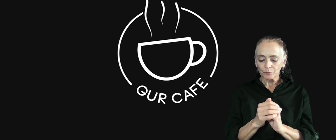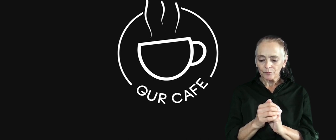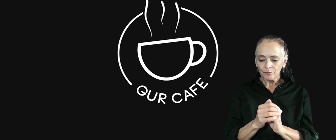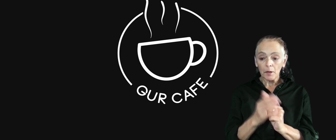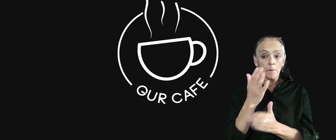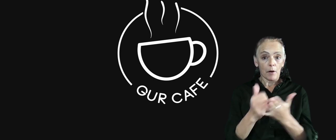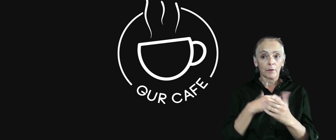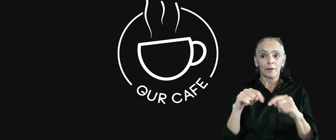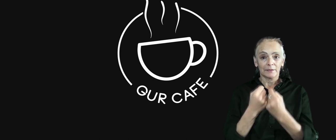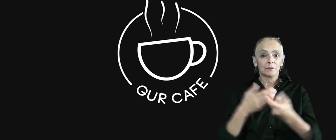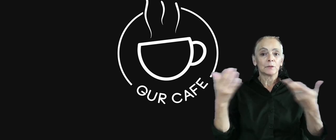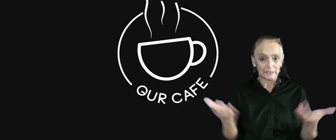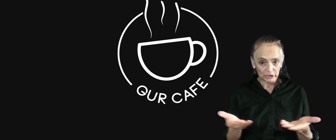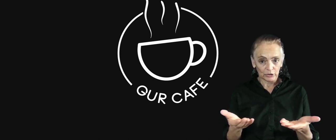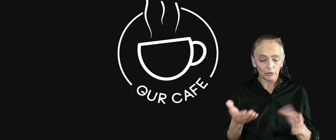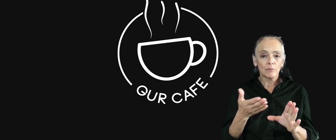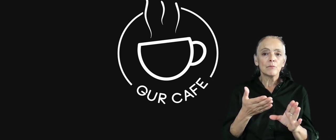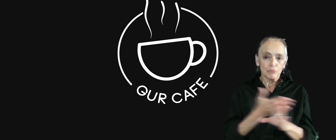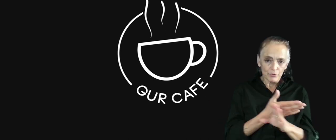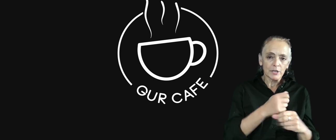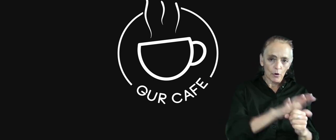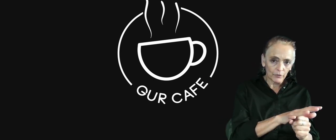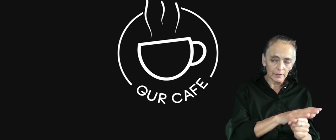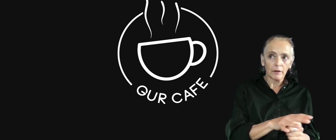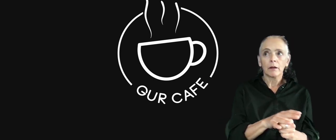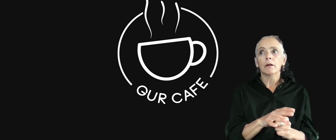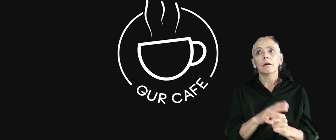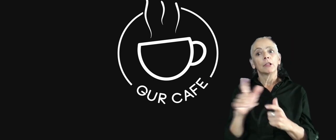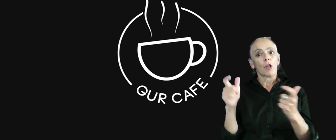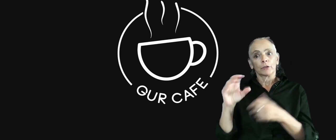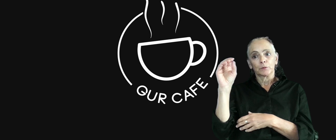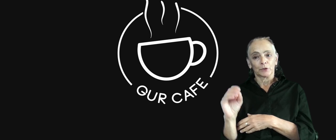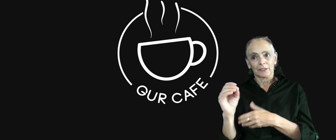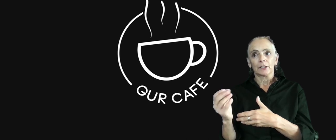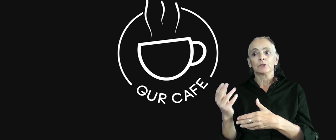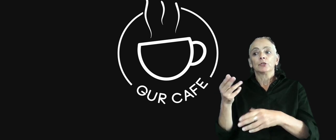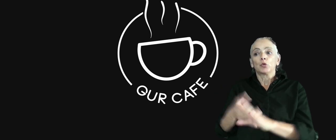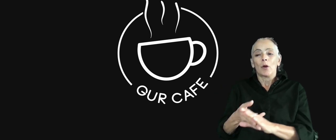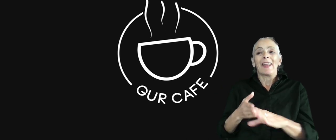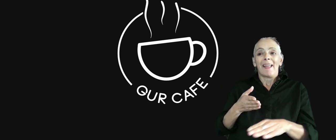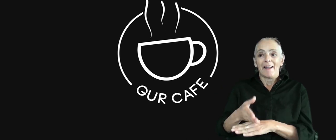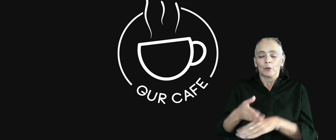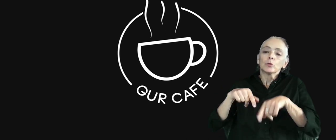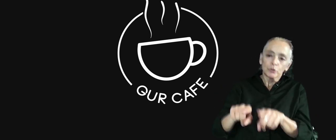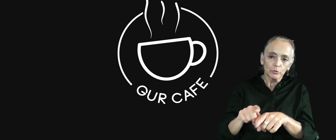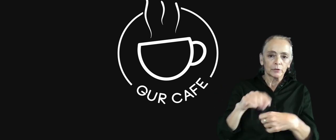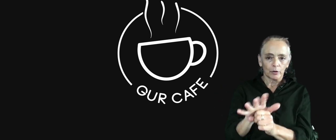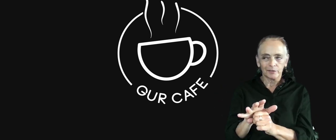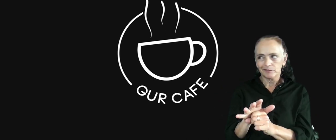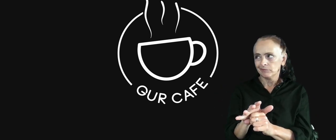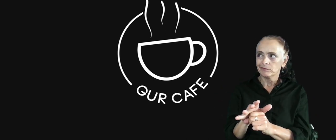a portion of my team was here pre-COVID. A good portion of the team has joined post-COVID or during. I don't know